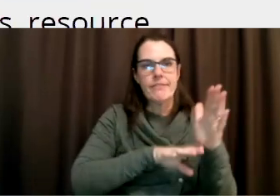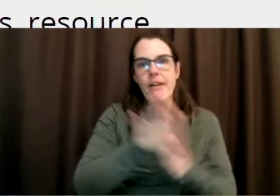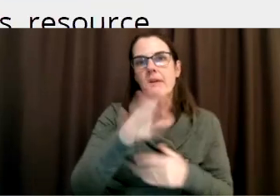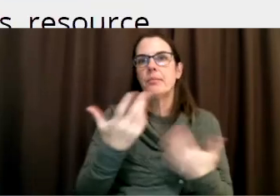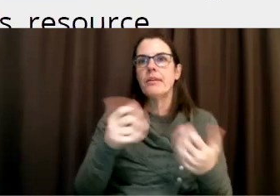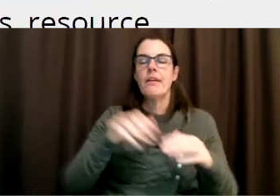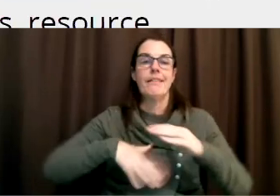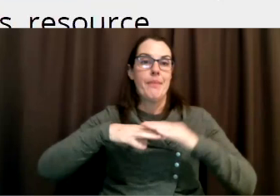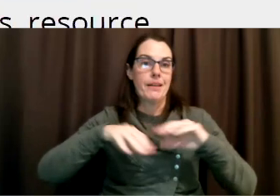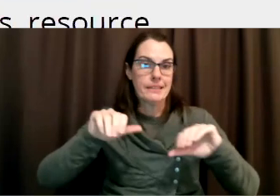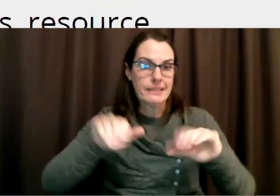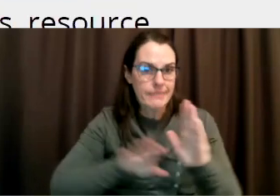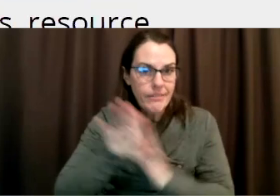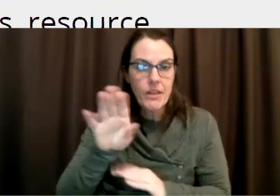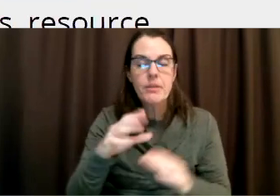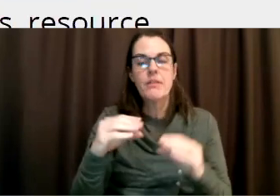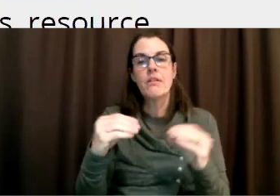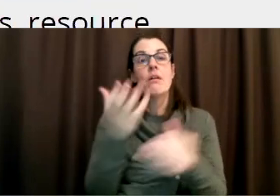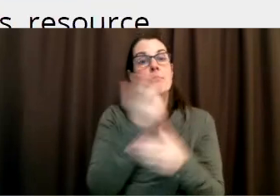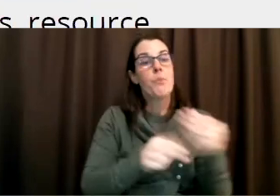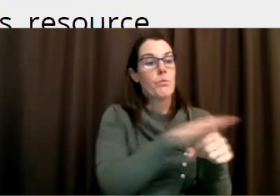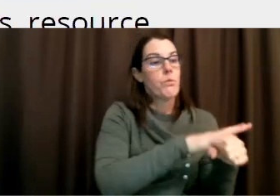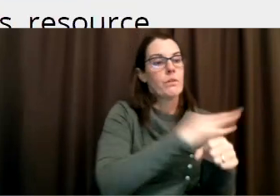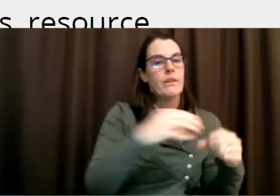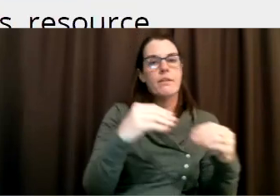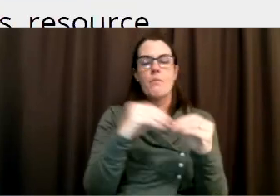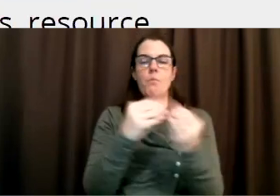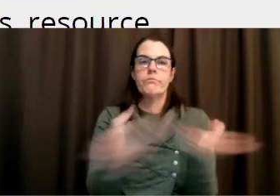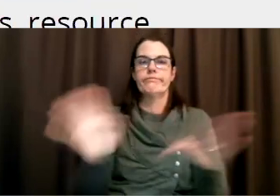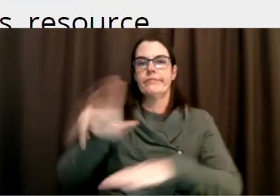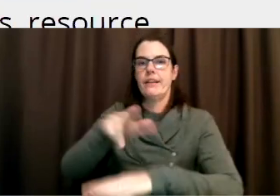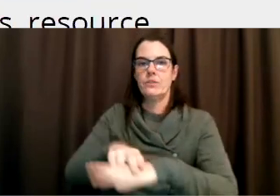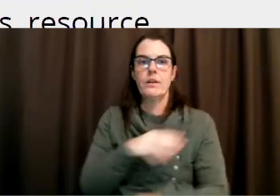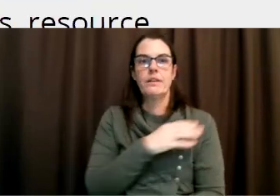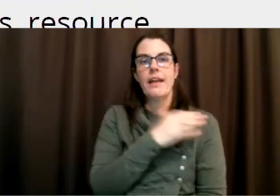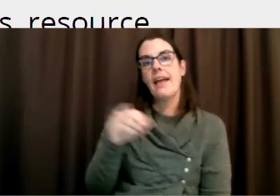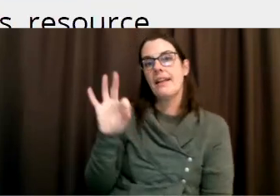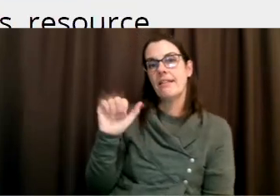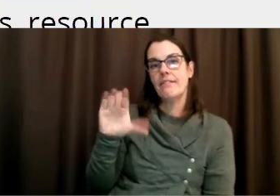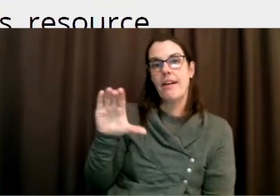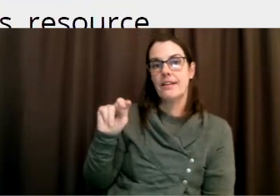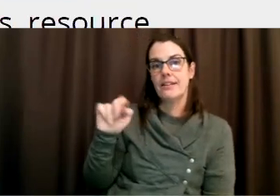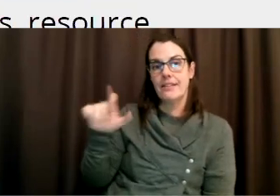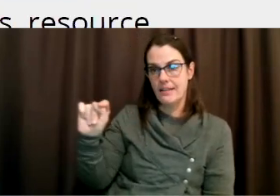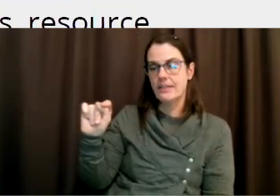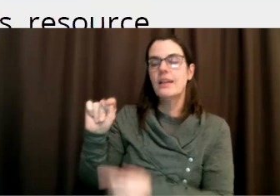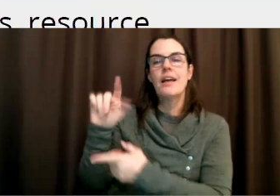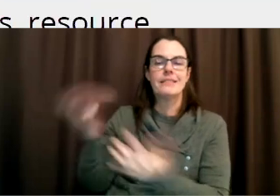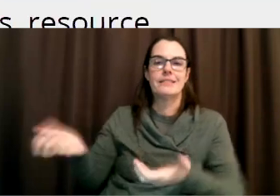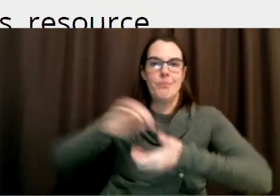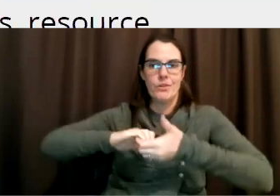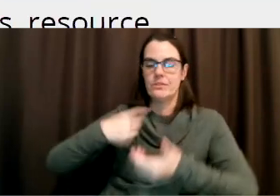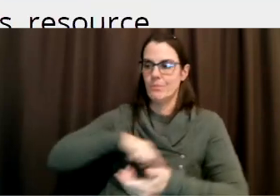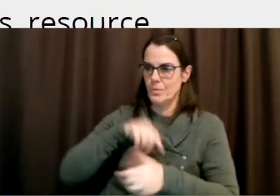and at a broader scale. And then FACNet is a partnership effort stewarded by the Watershed Center, and we work to